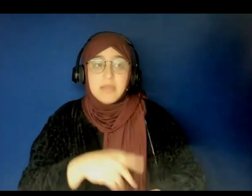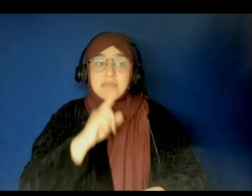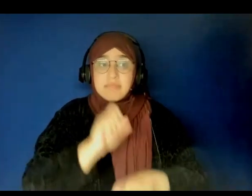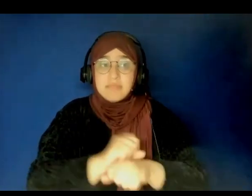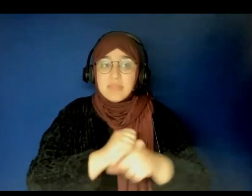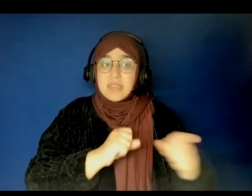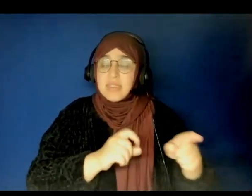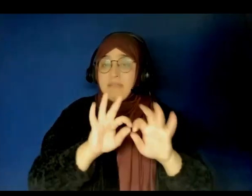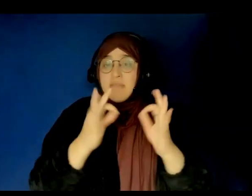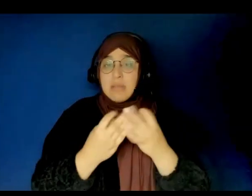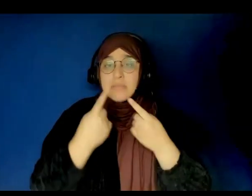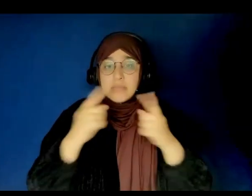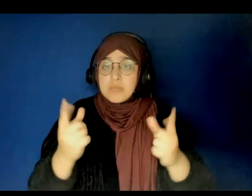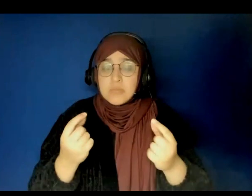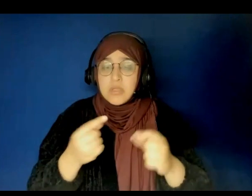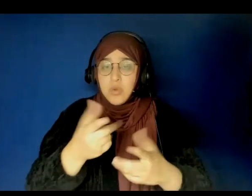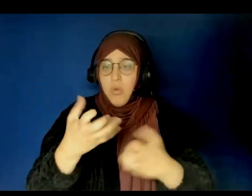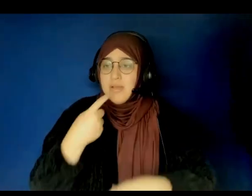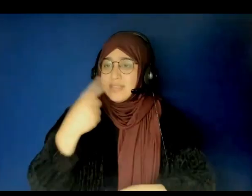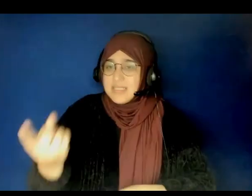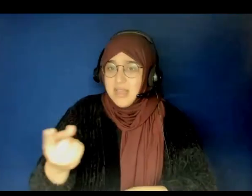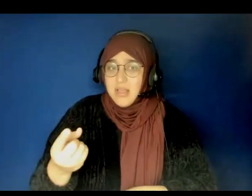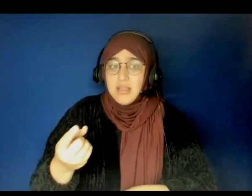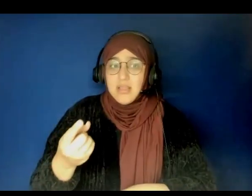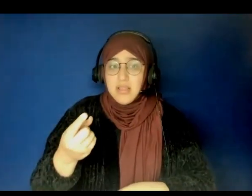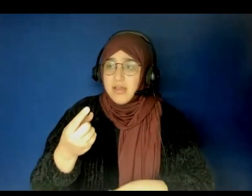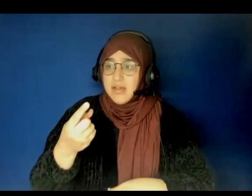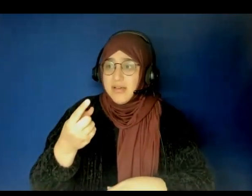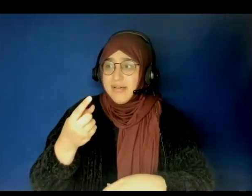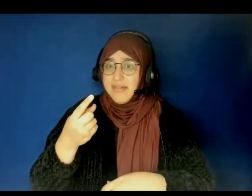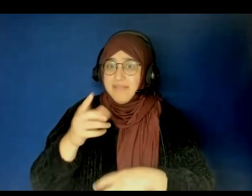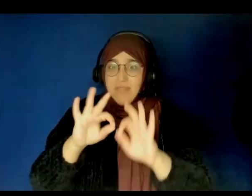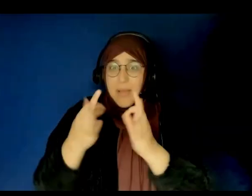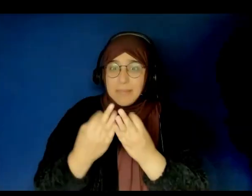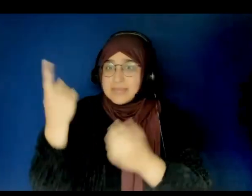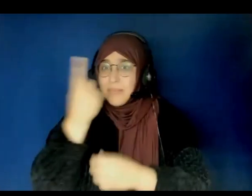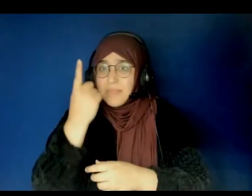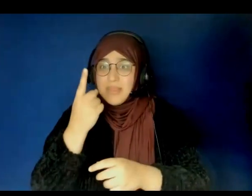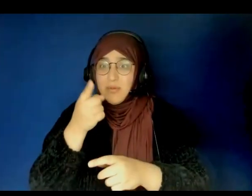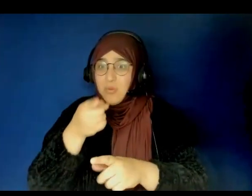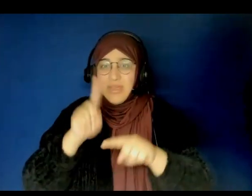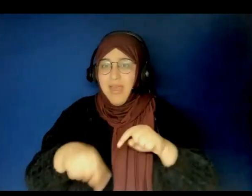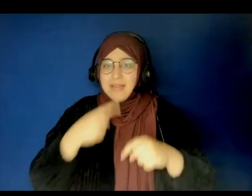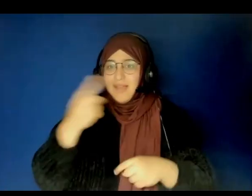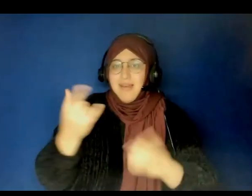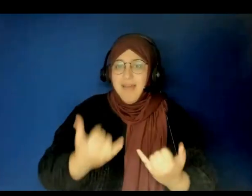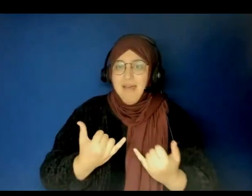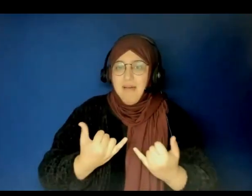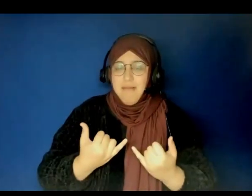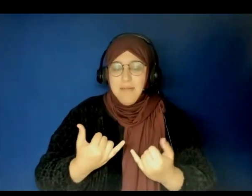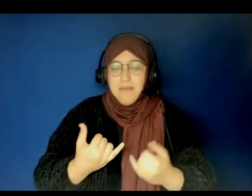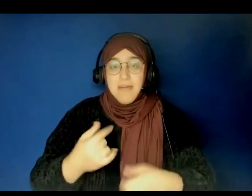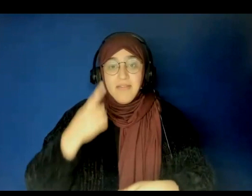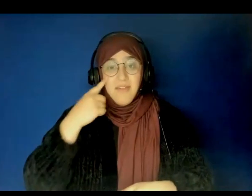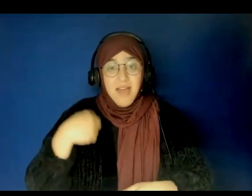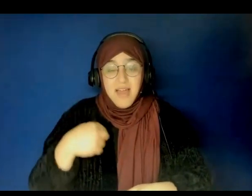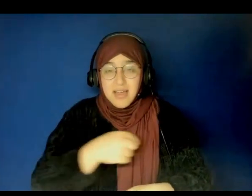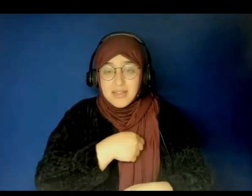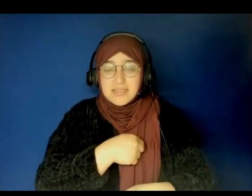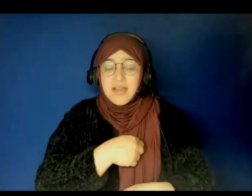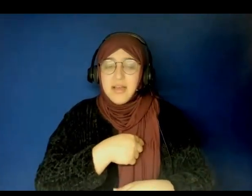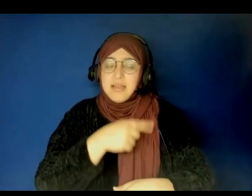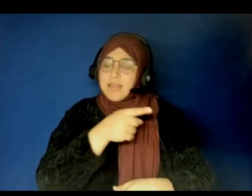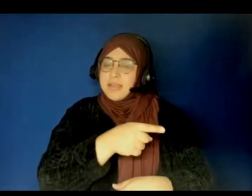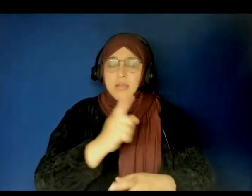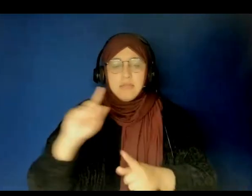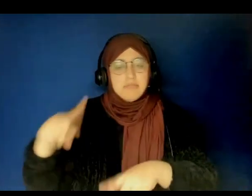after death that you may not be able to say now. For us, Islamically, it is a long-standing tradition of advising our family